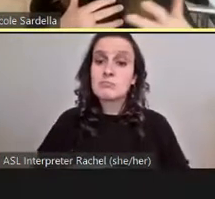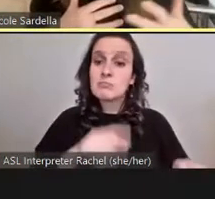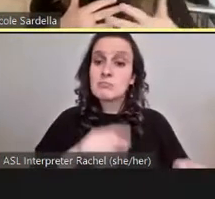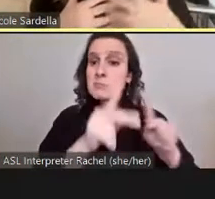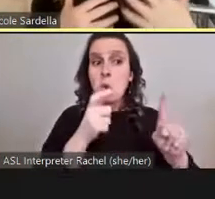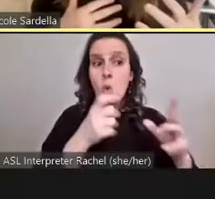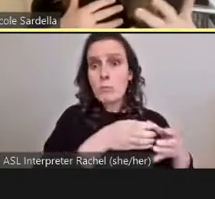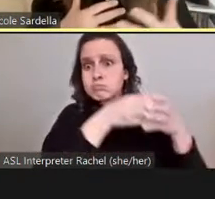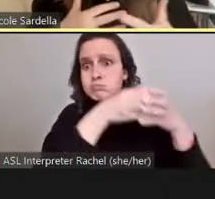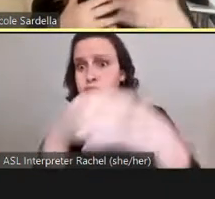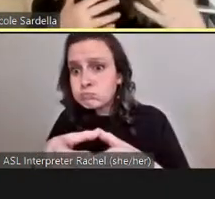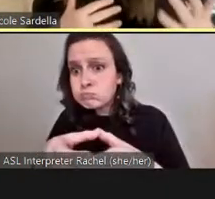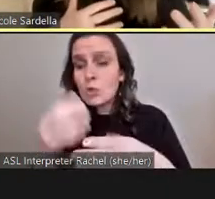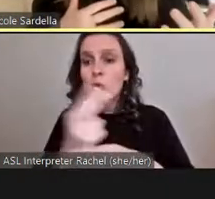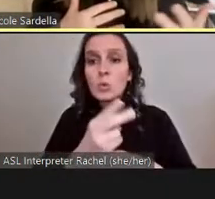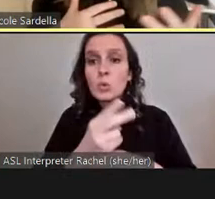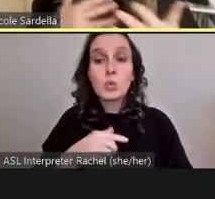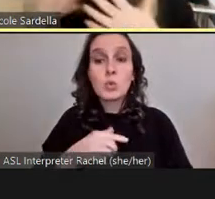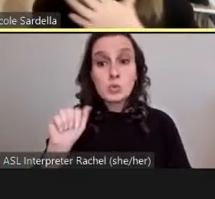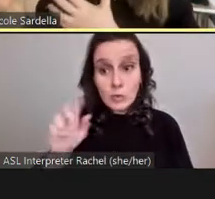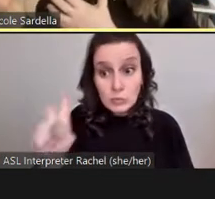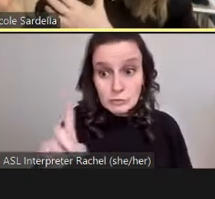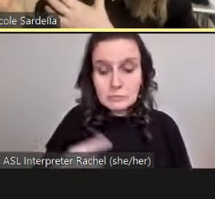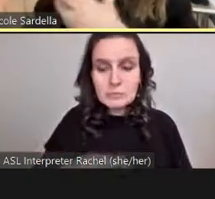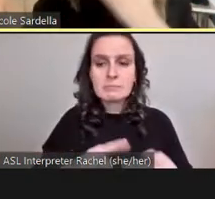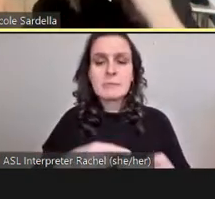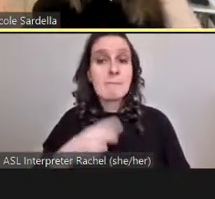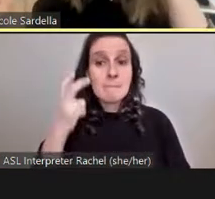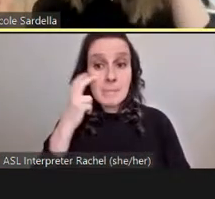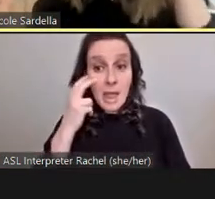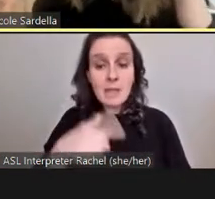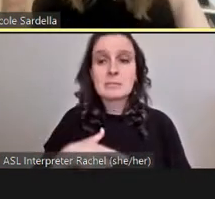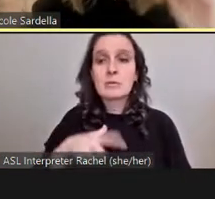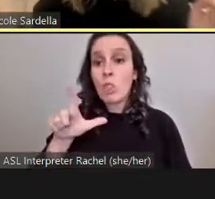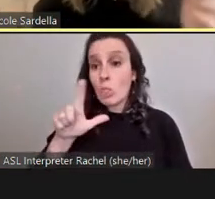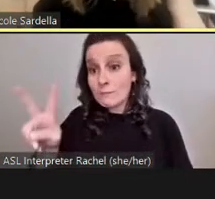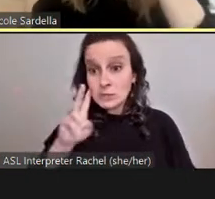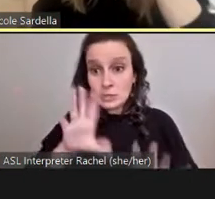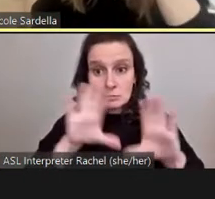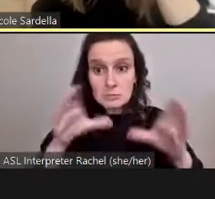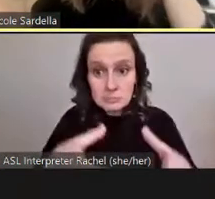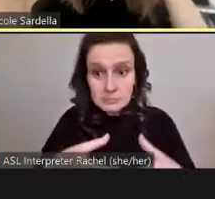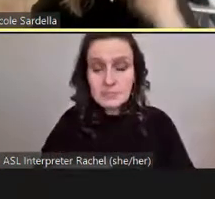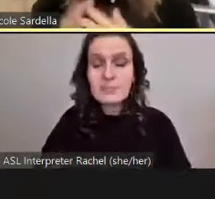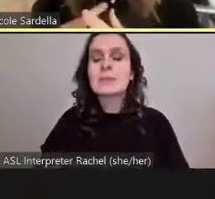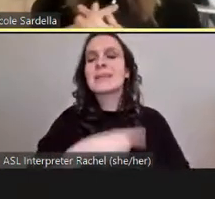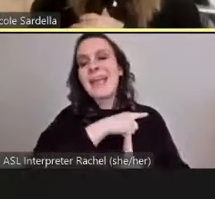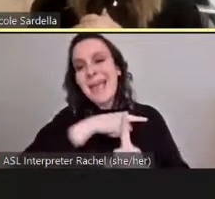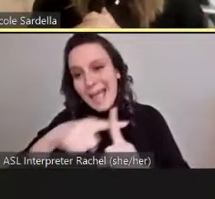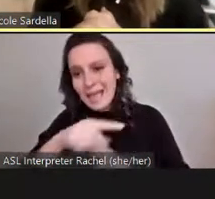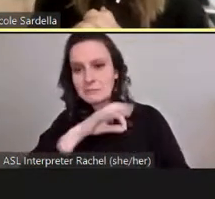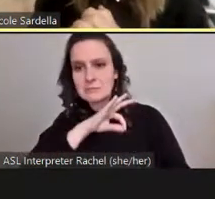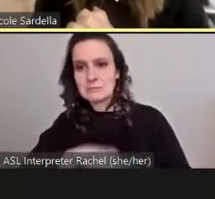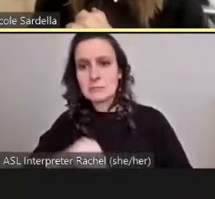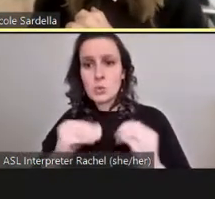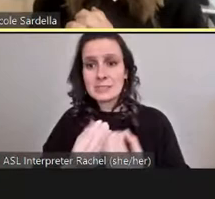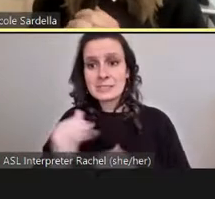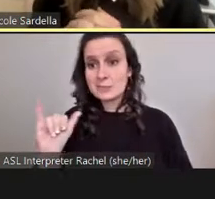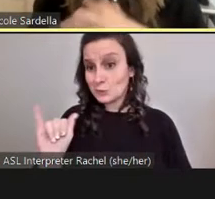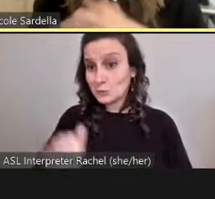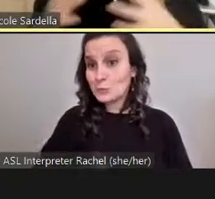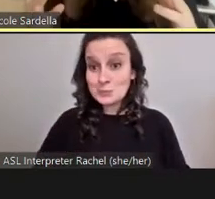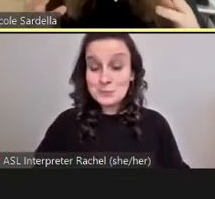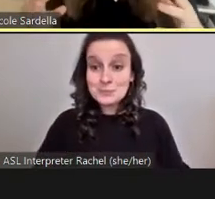people that are using audio description, the blind or low vision community, and it benefits the organization as well.